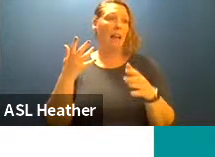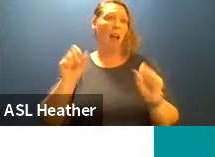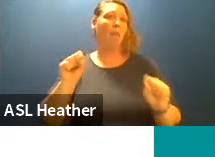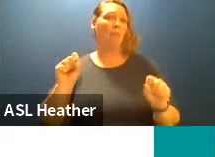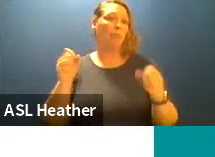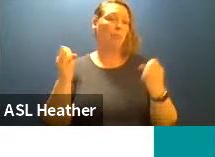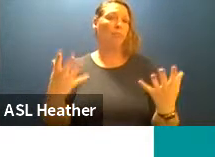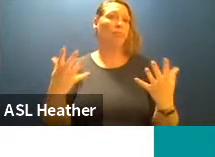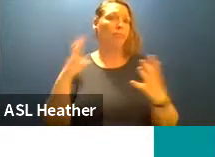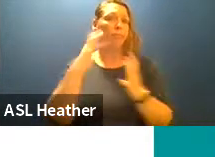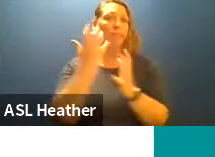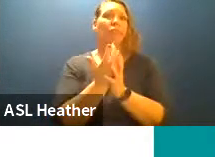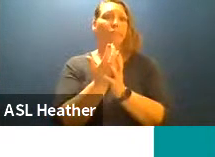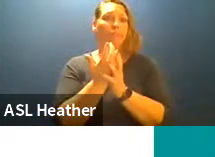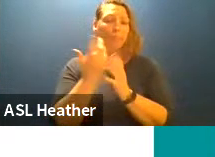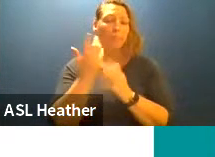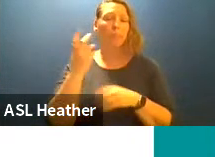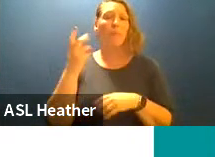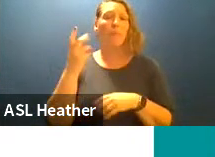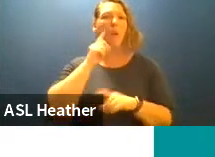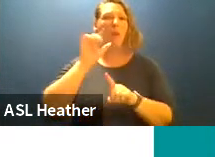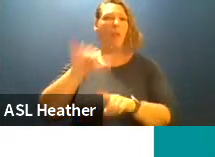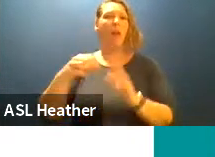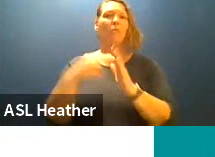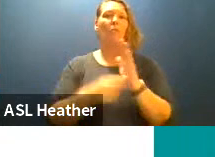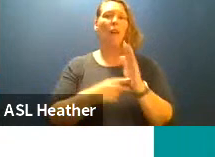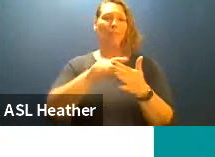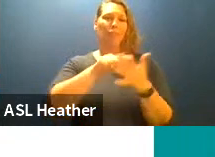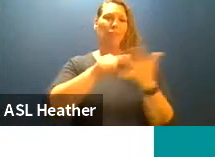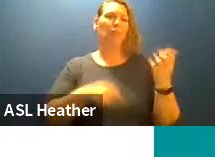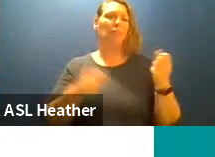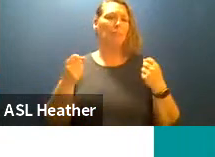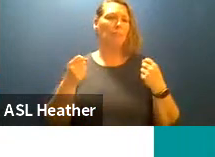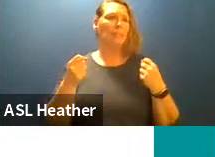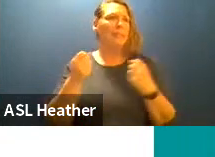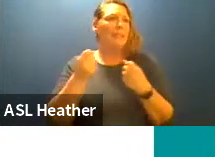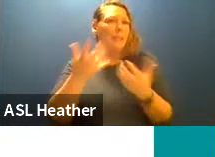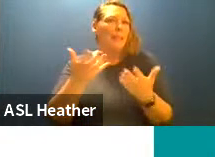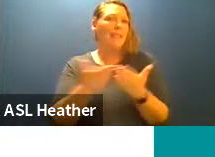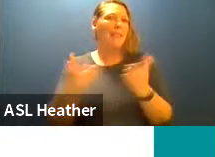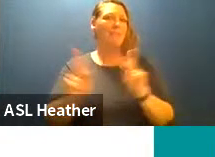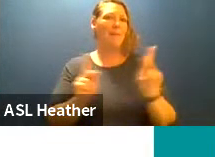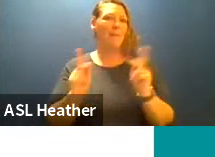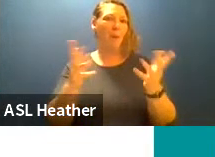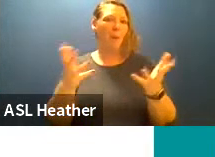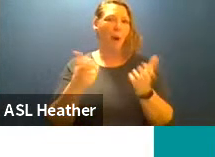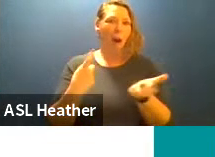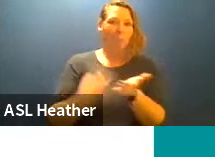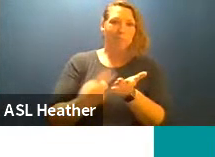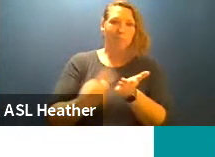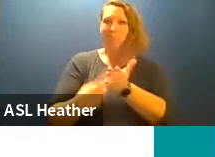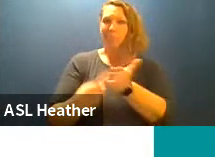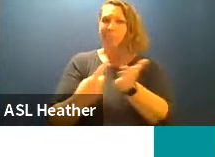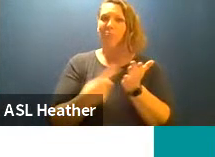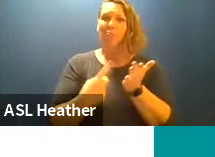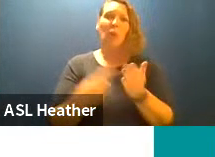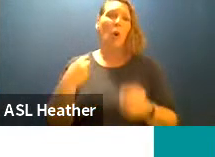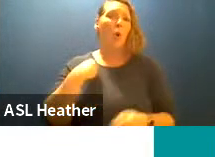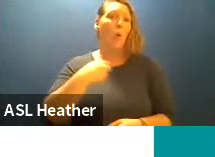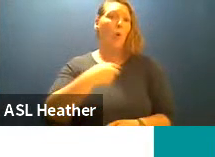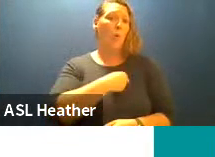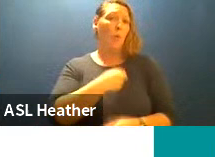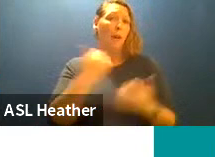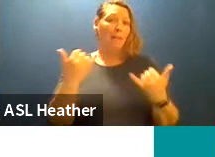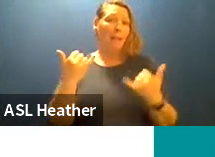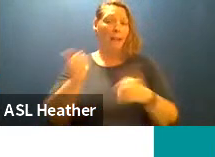for this bridge. So those are some of the things that folks want to get to, and we're putting together a